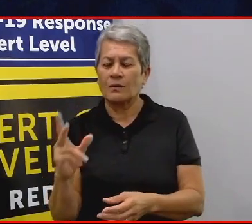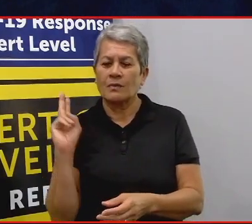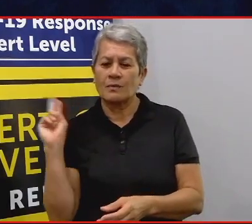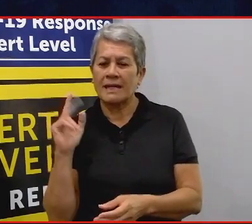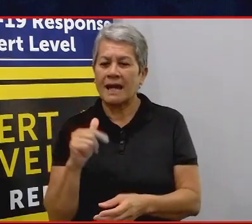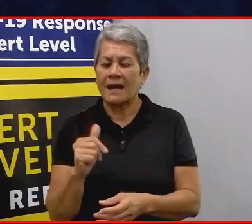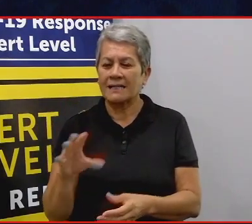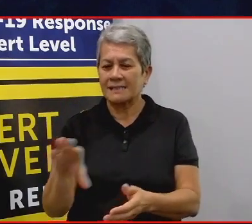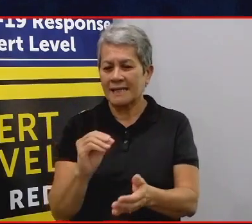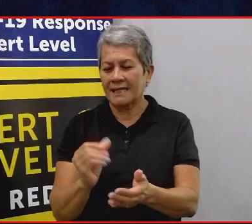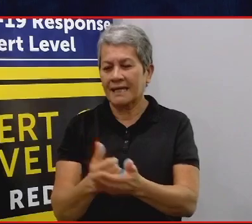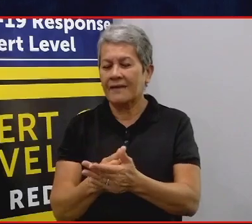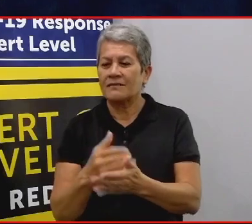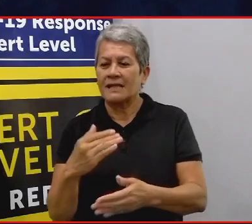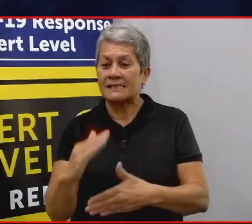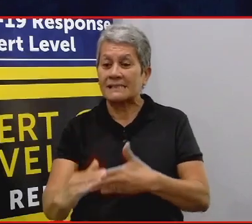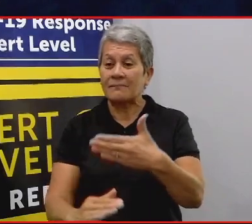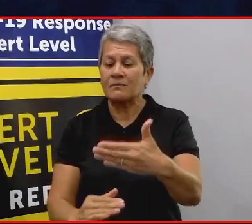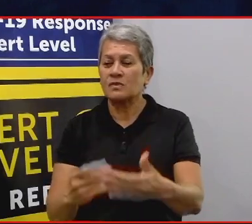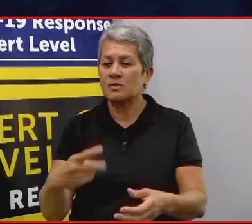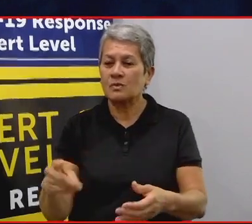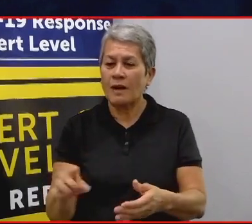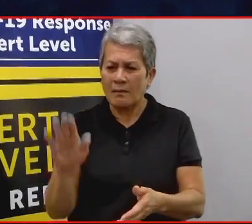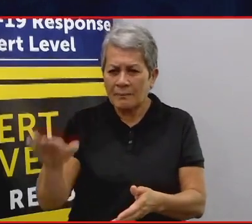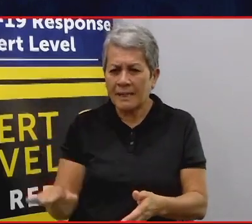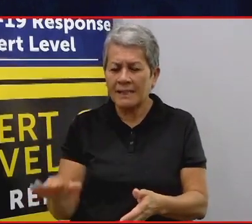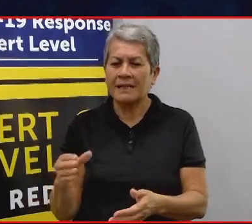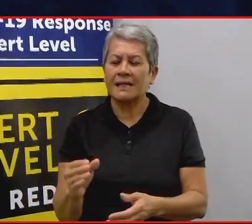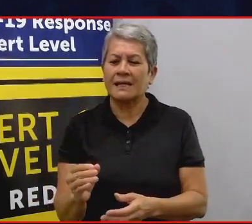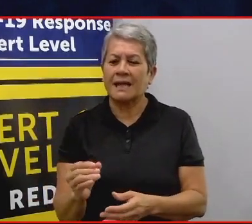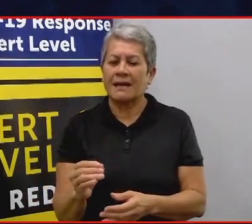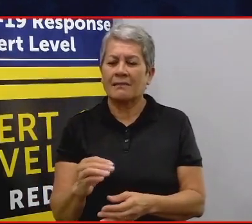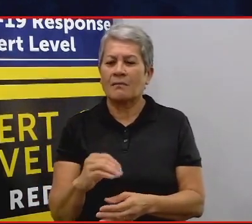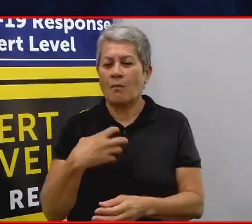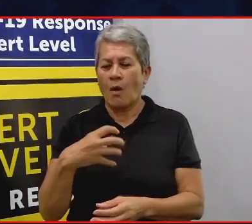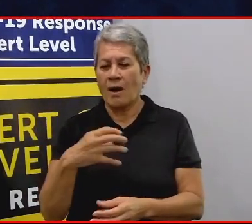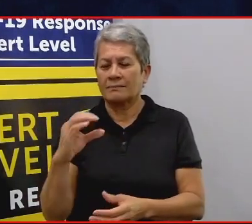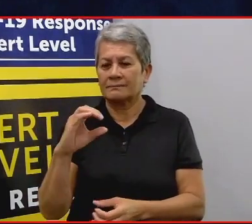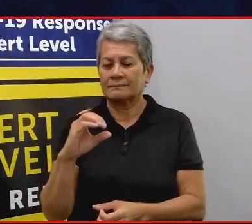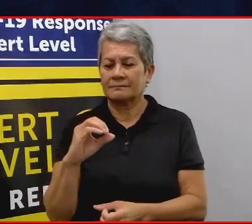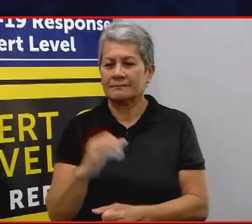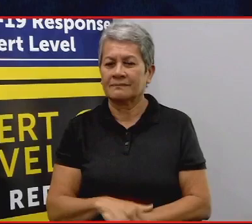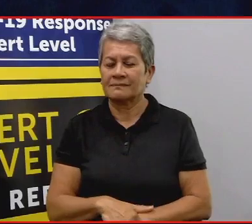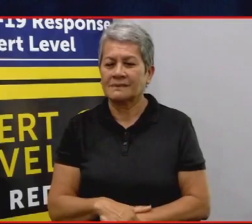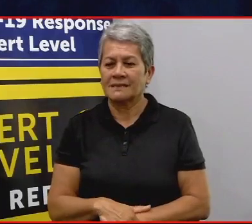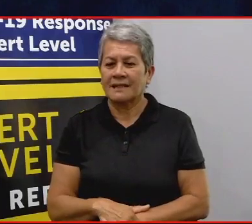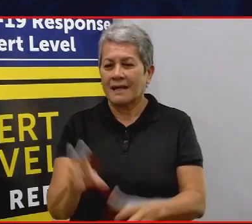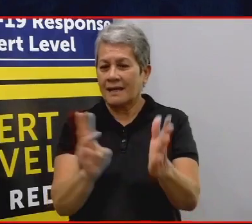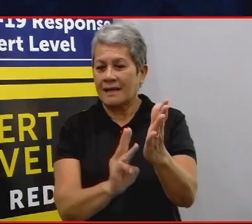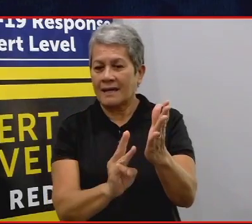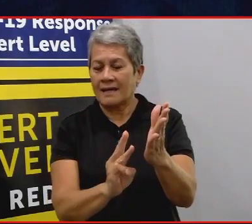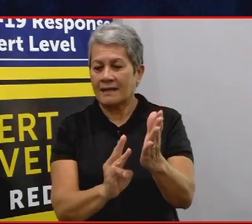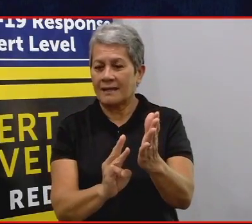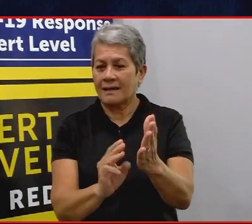of transmission associated with the repatriation of our people. An important part of our